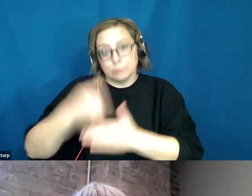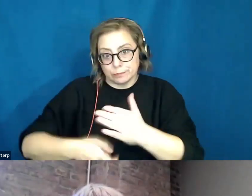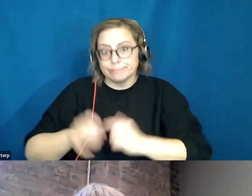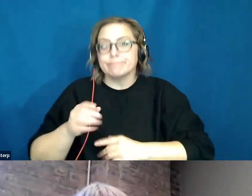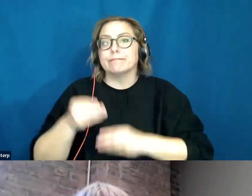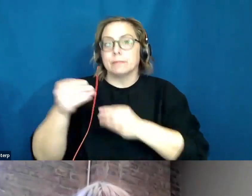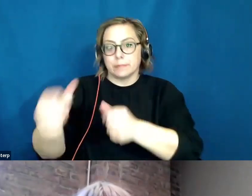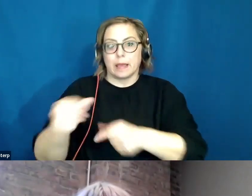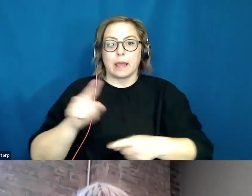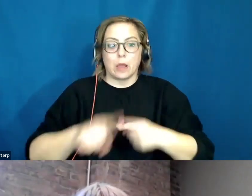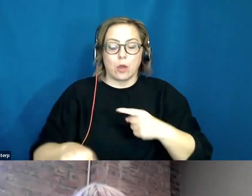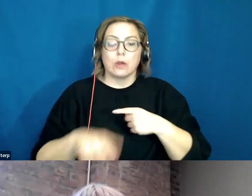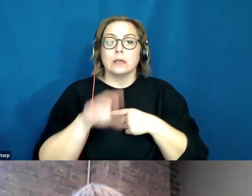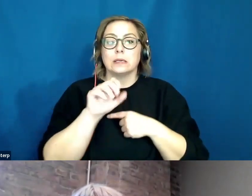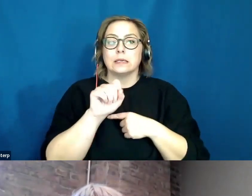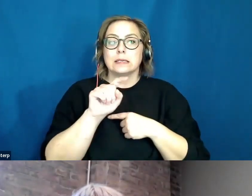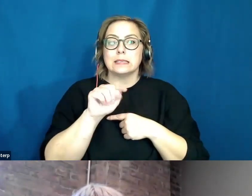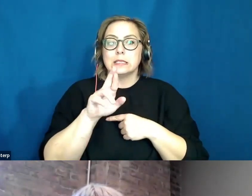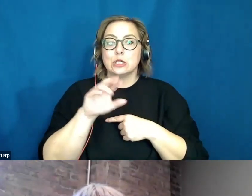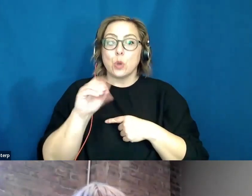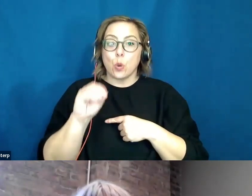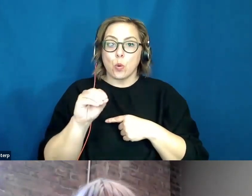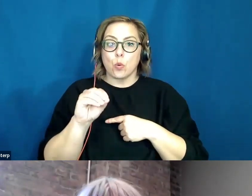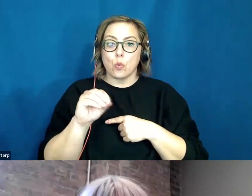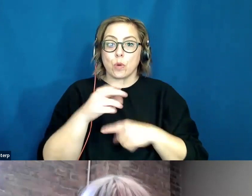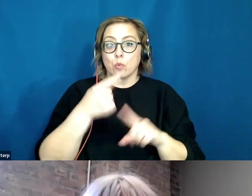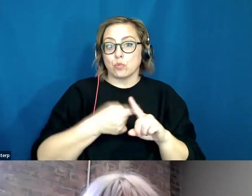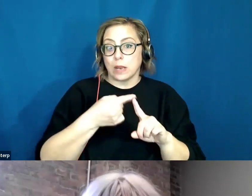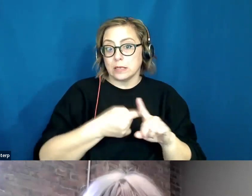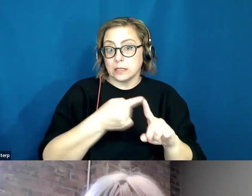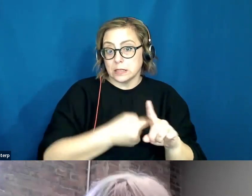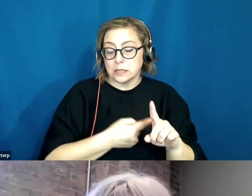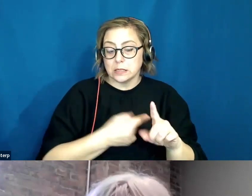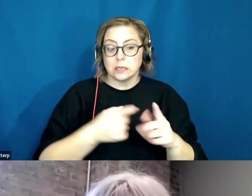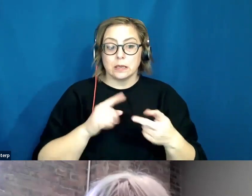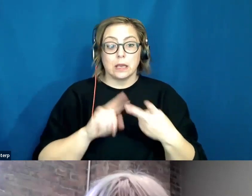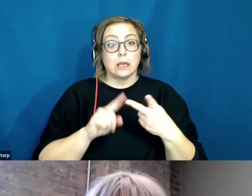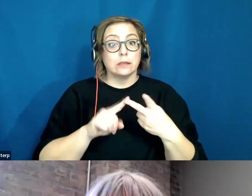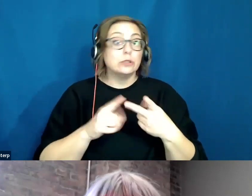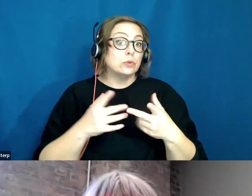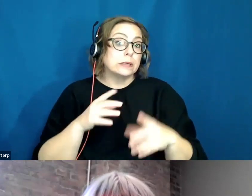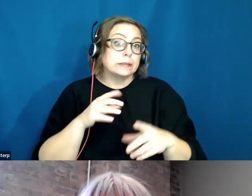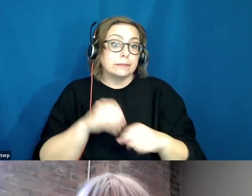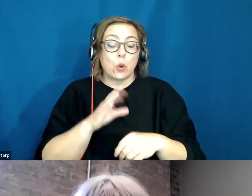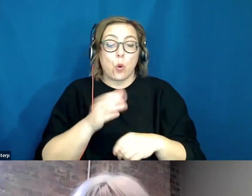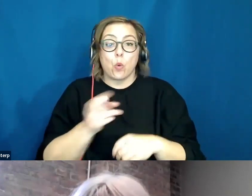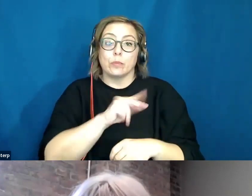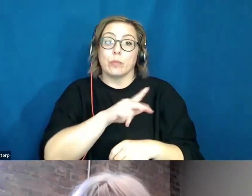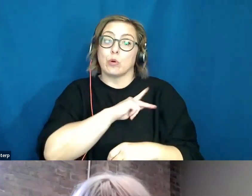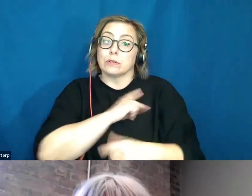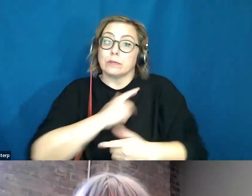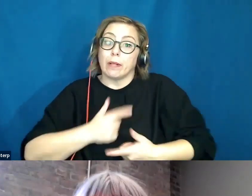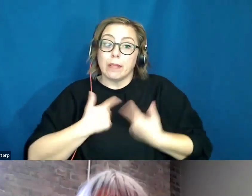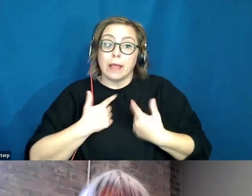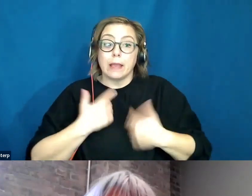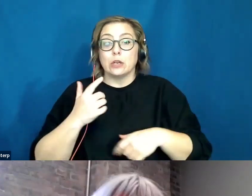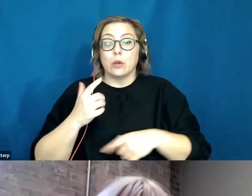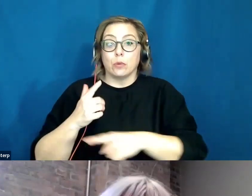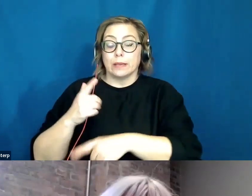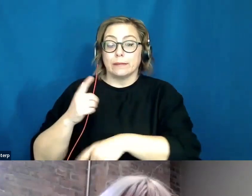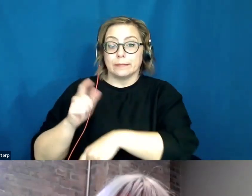rental, if you're you could even embed some living expenses in there, so you can take some time off your